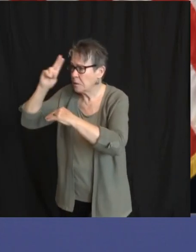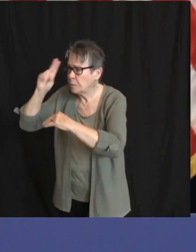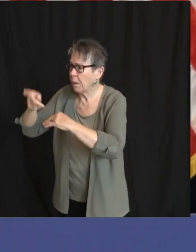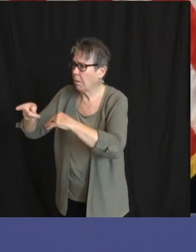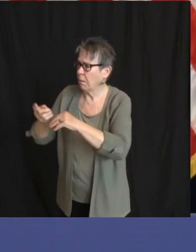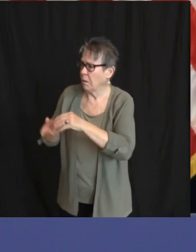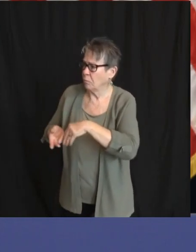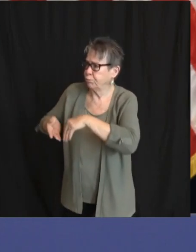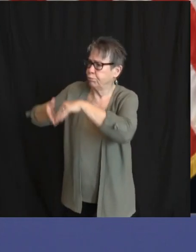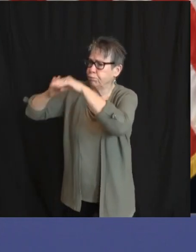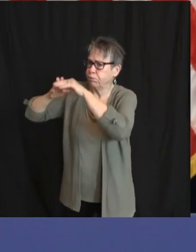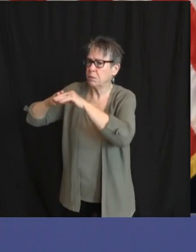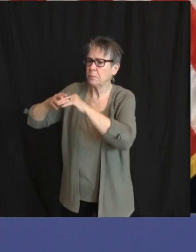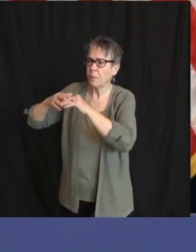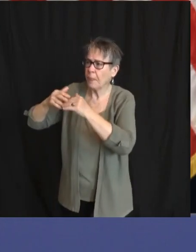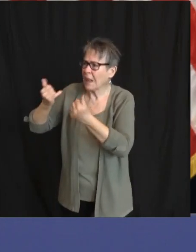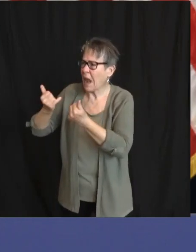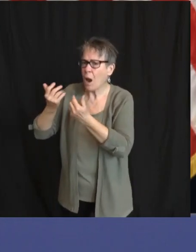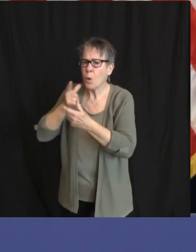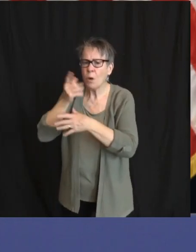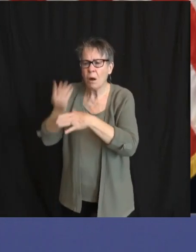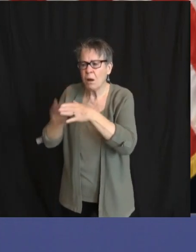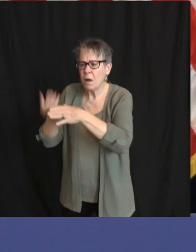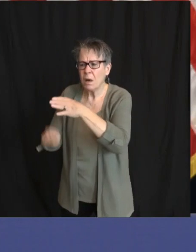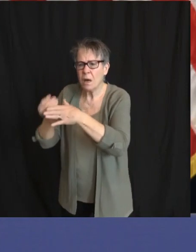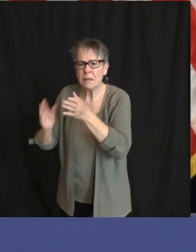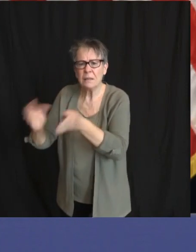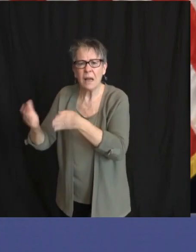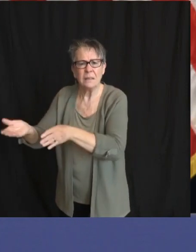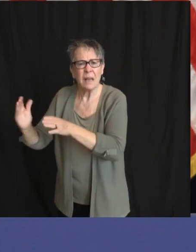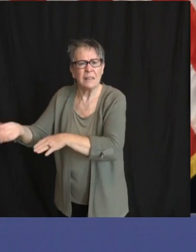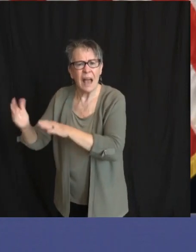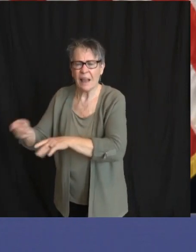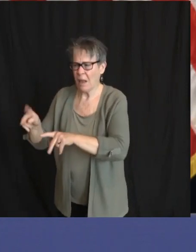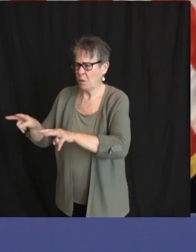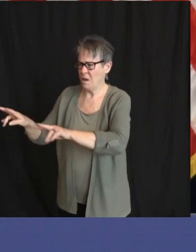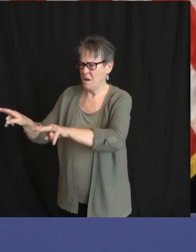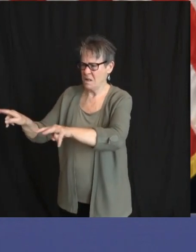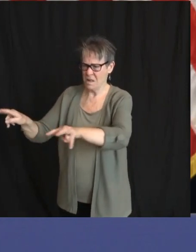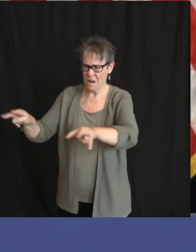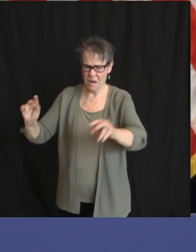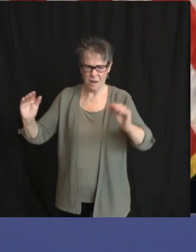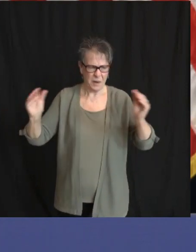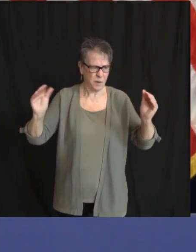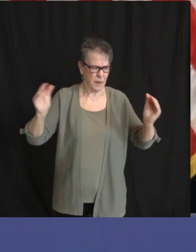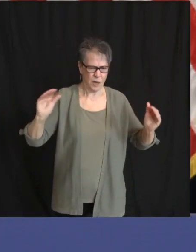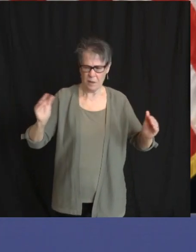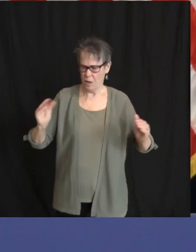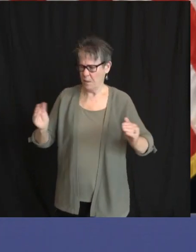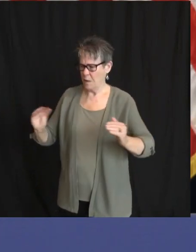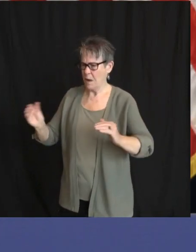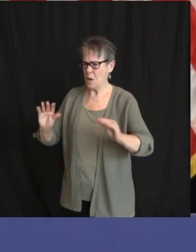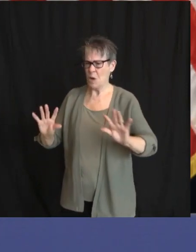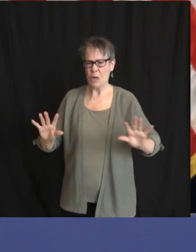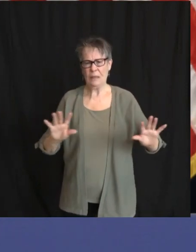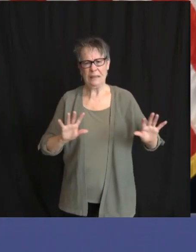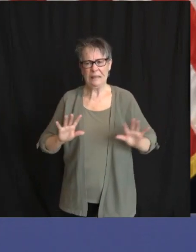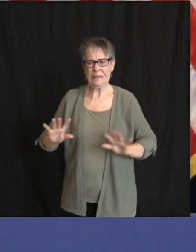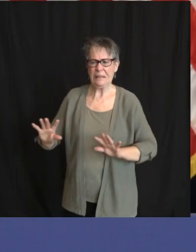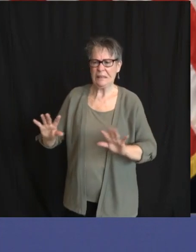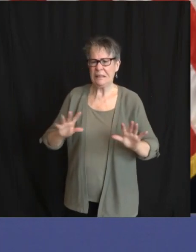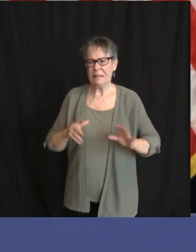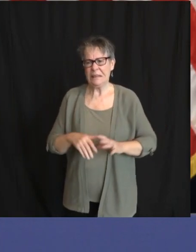is the bending of those curves. And I do want folks to think that we're reasonable, but we're reasonable only if the facts allow